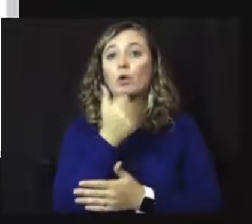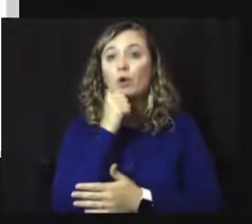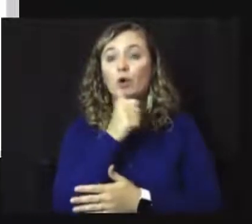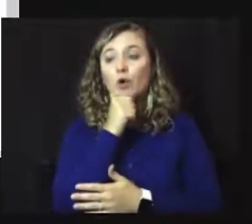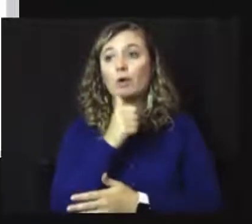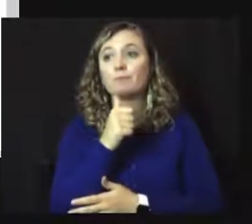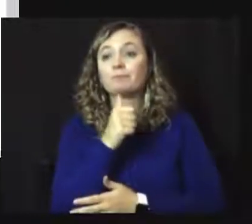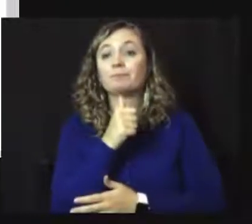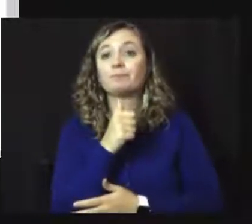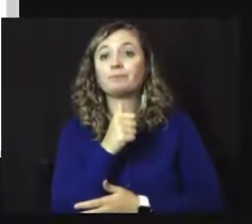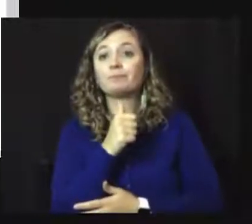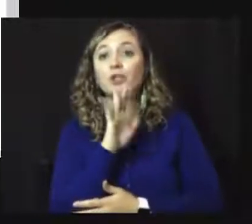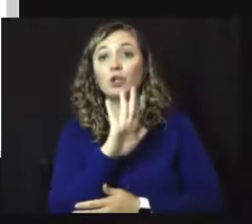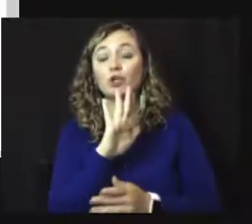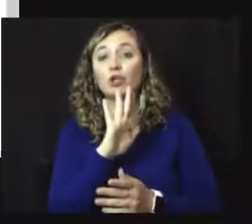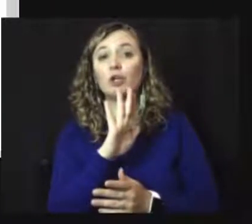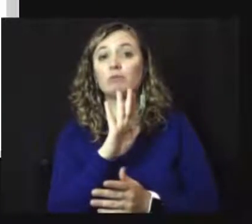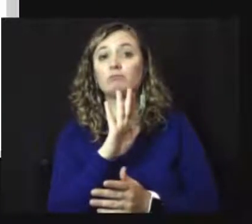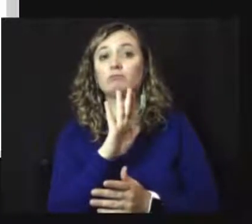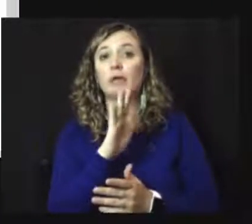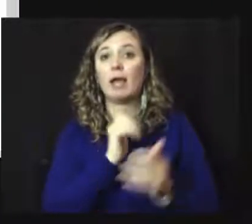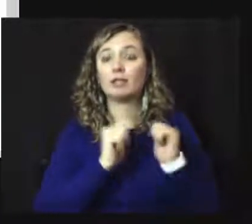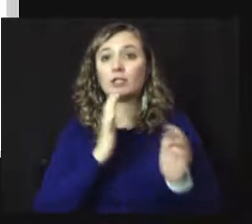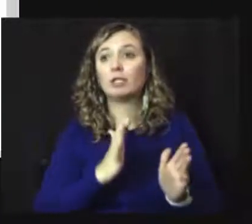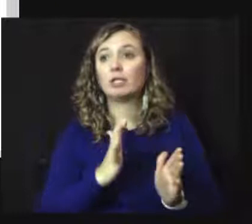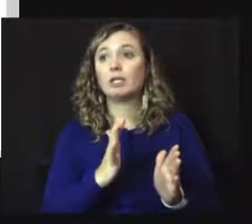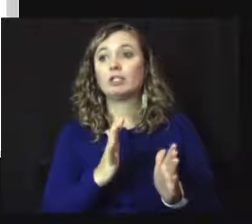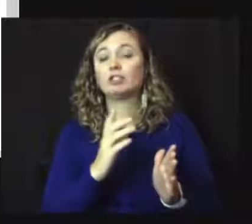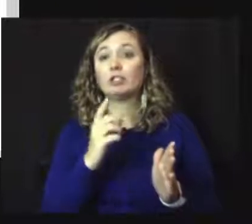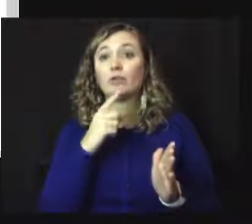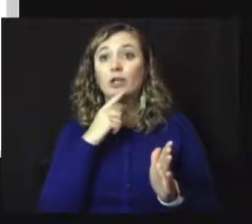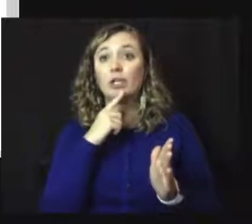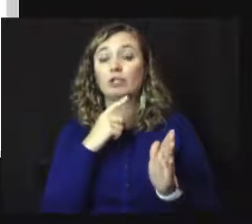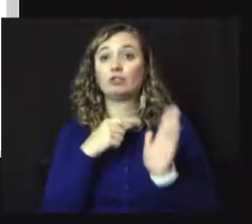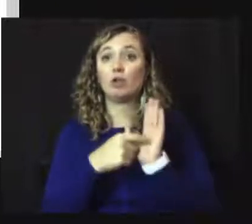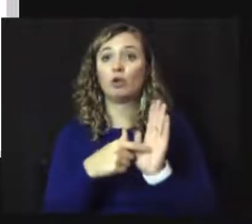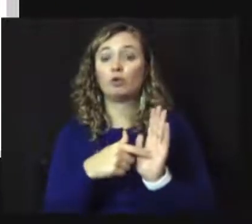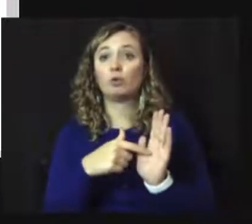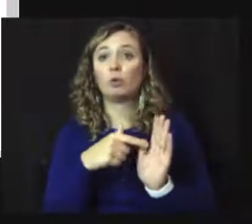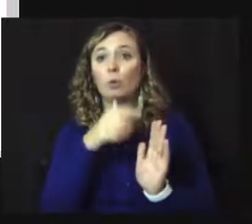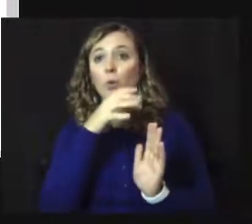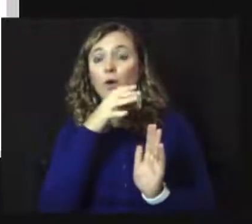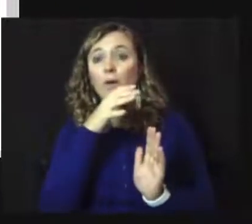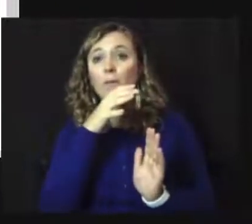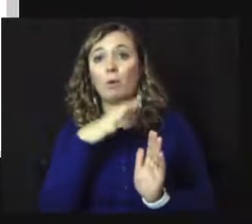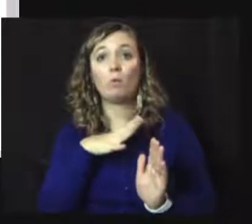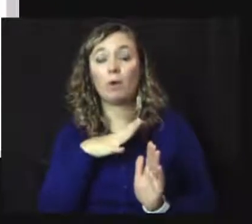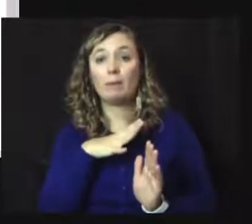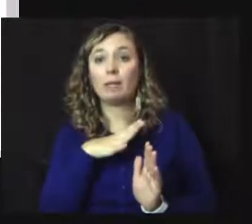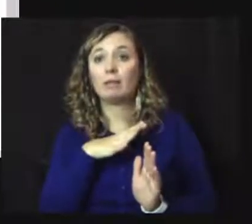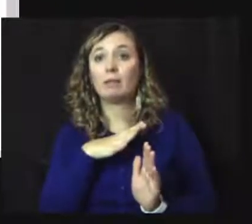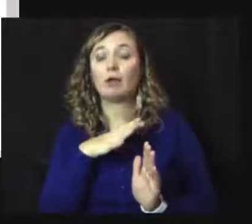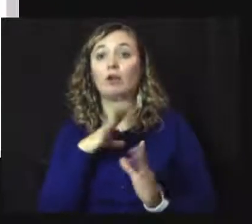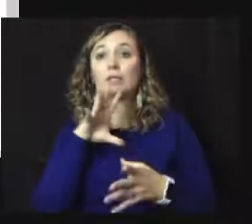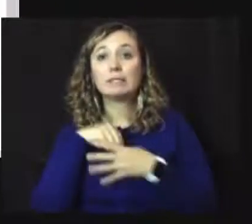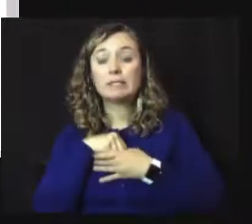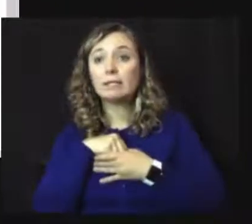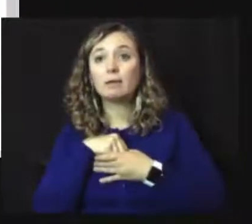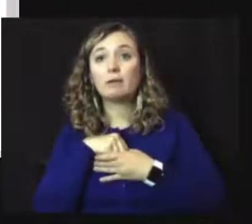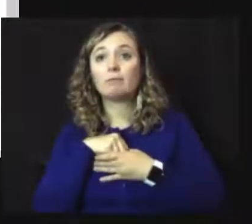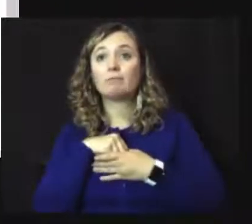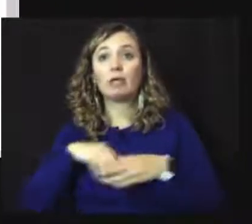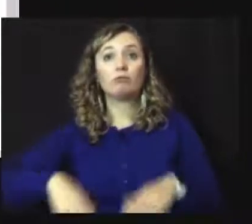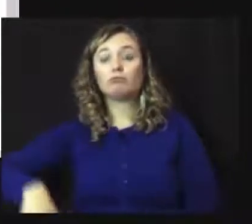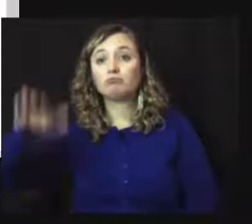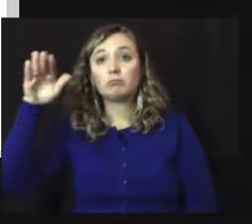birth, or women autistic people who grow up not knowing that they're on the spectrum, but always felt kind of, oh,